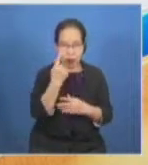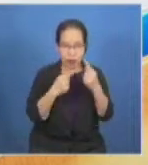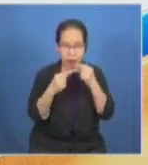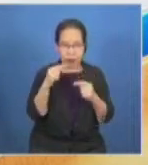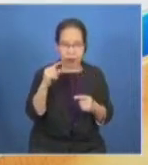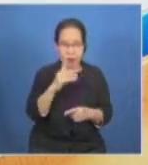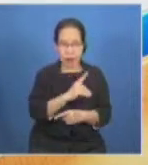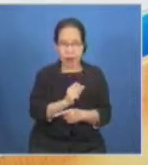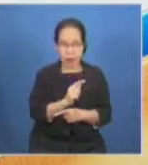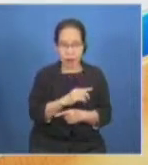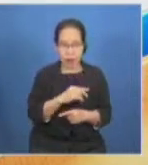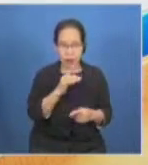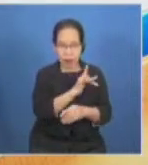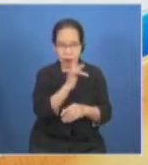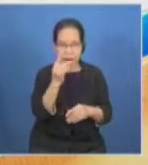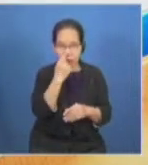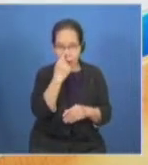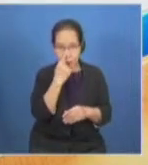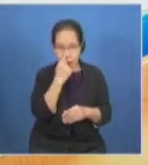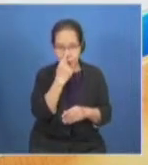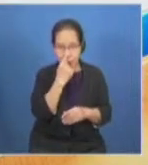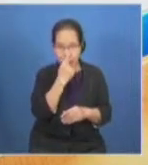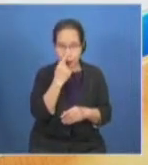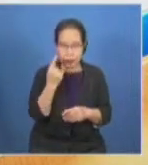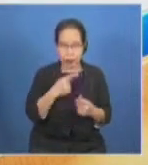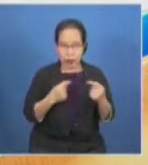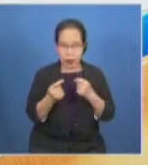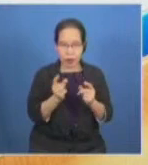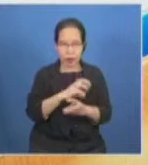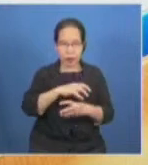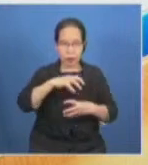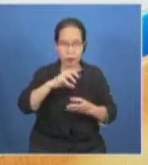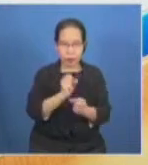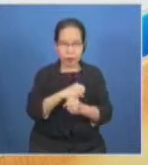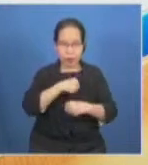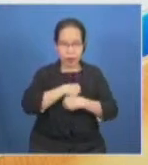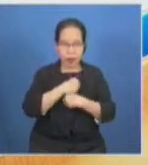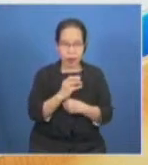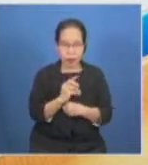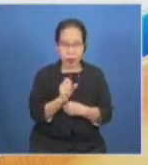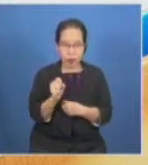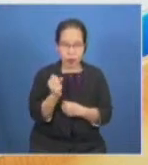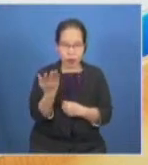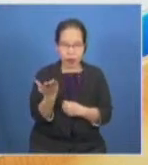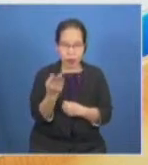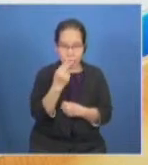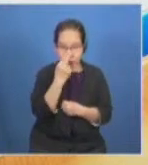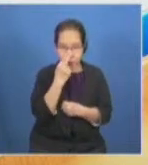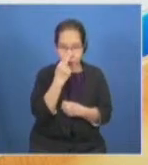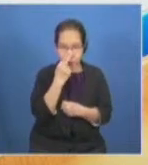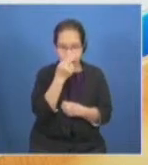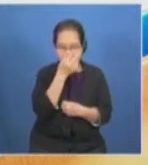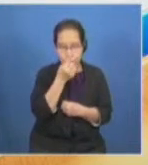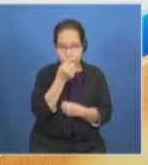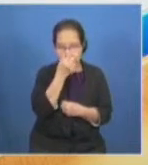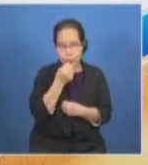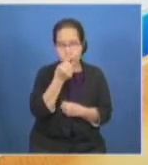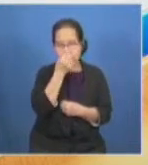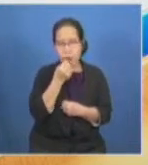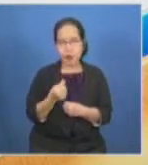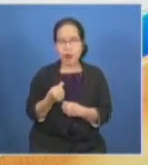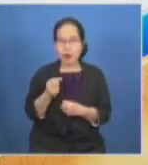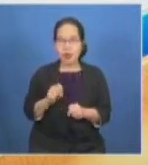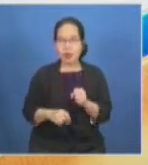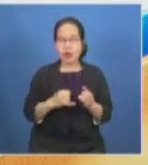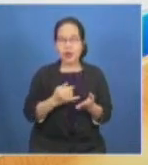nose. Tears mix with mucus there and your nose runs. Yan ang nangyayari pagka